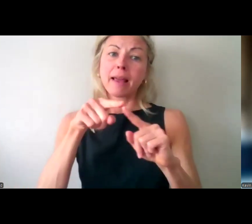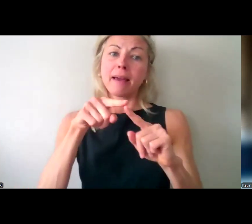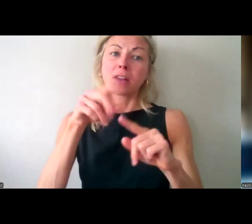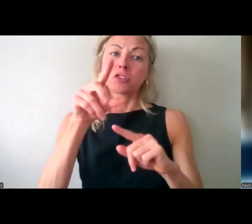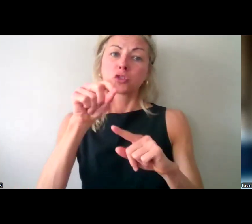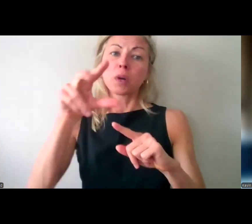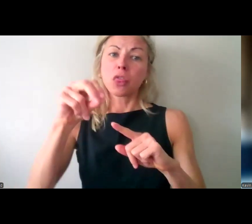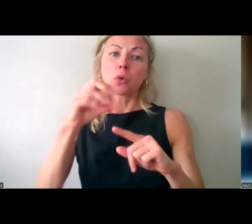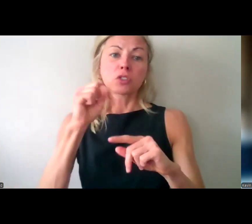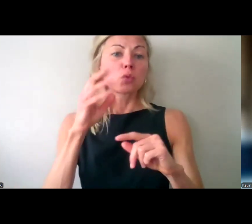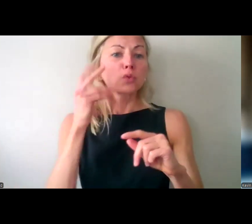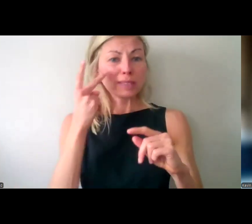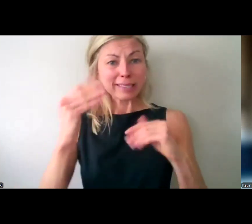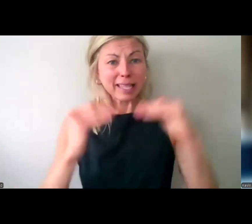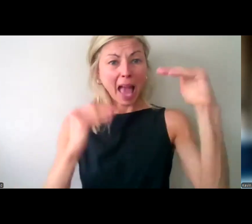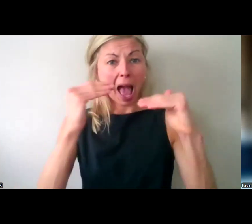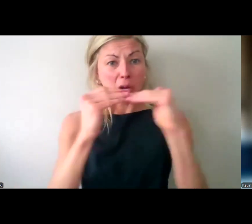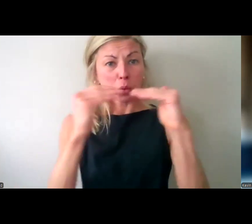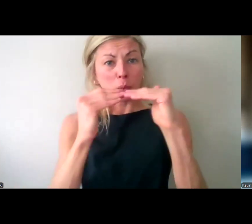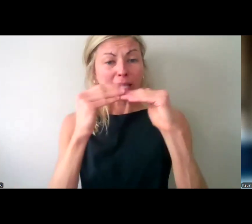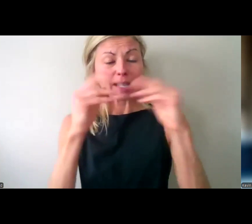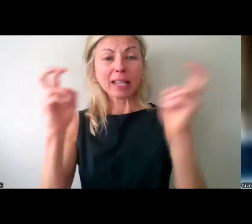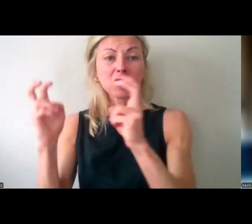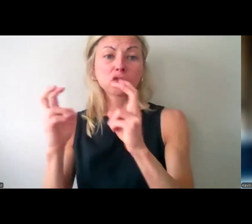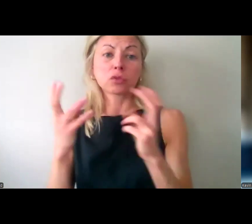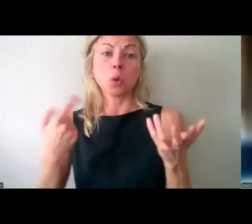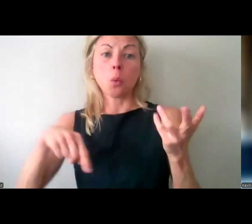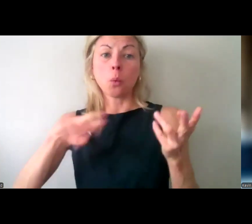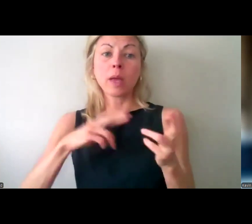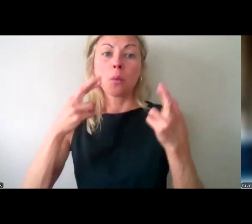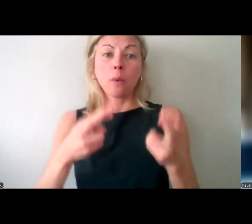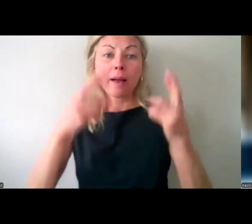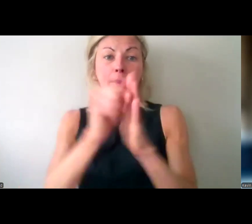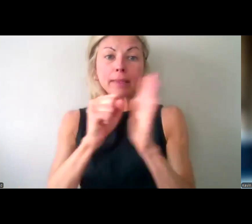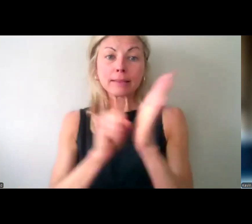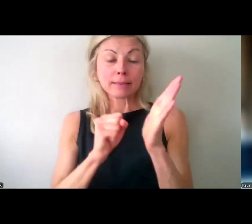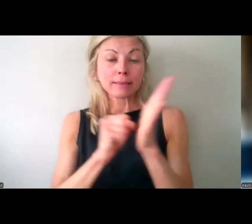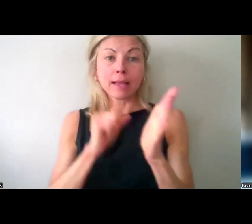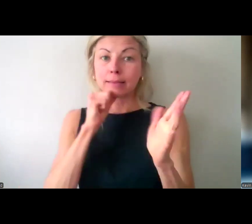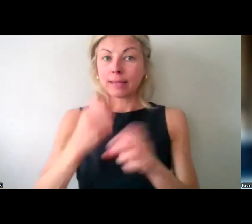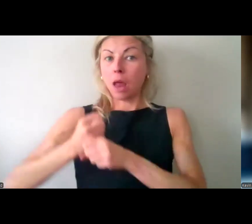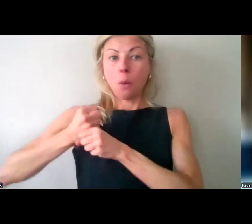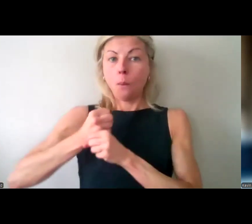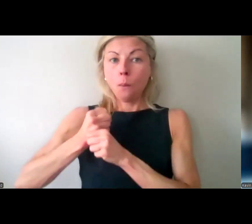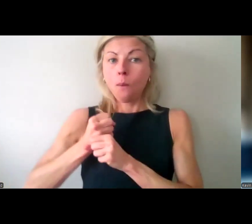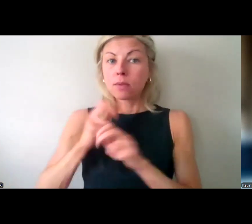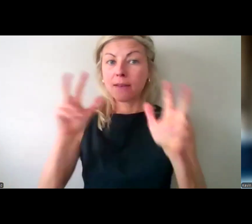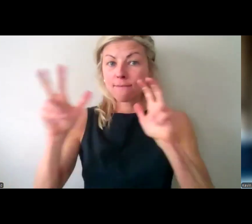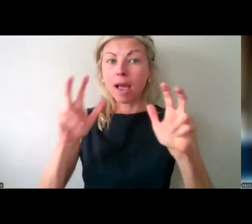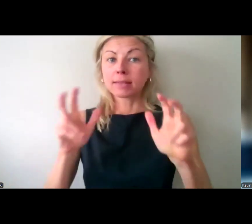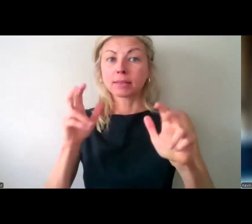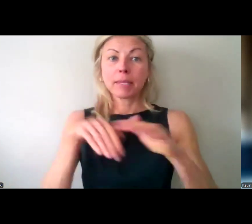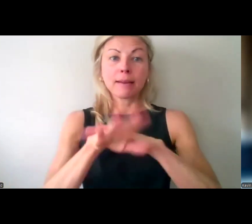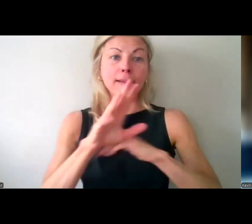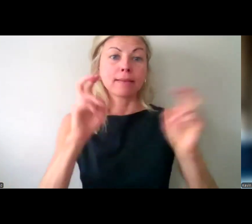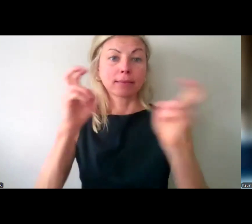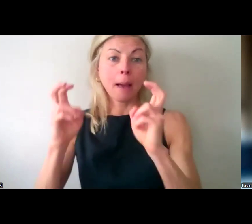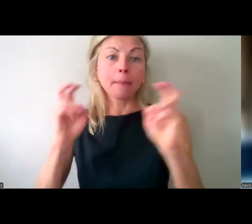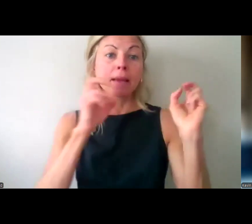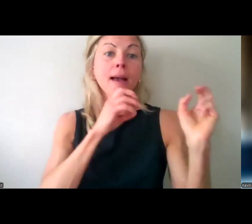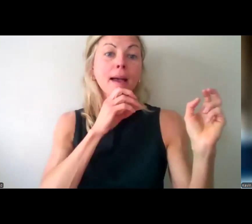So we are recommending that the state continue to deepen and definitely not pull back from its investment in aging,